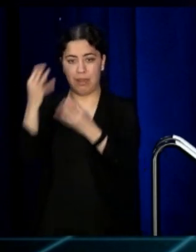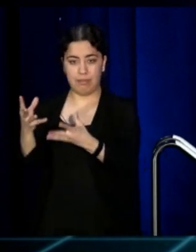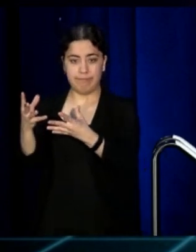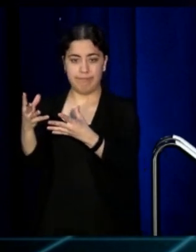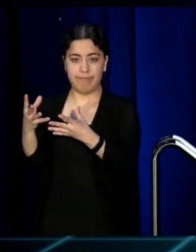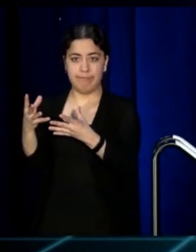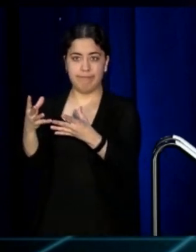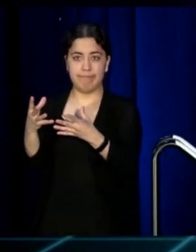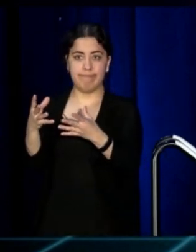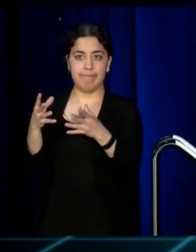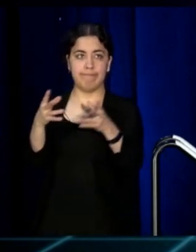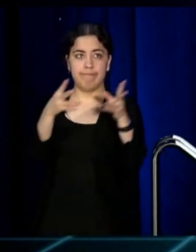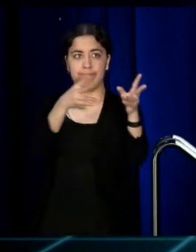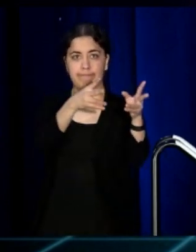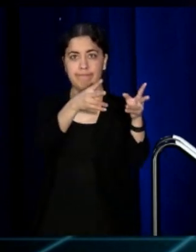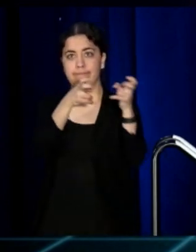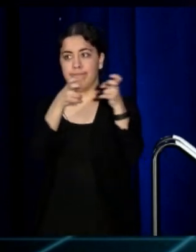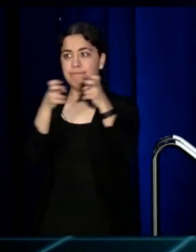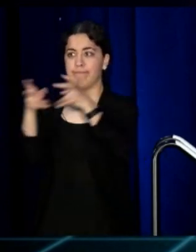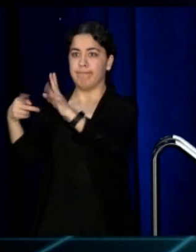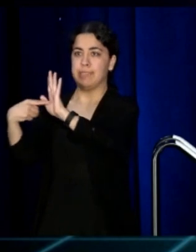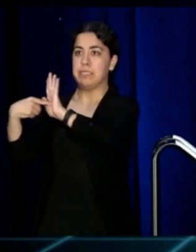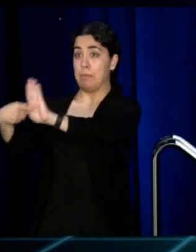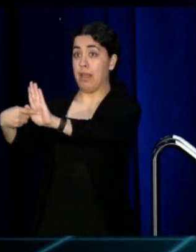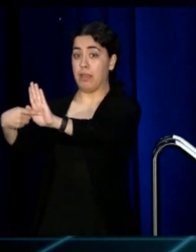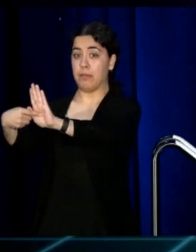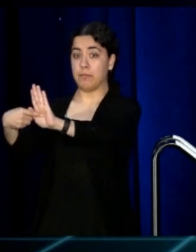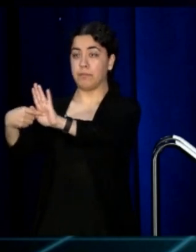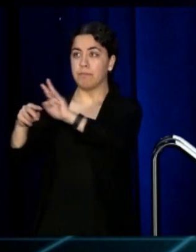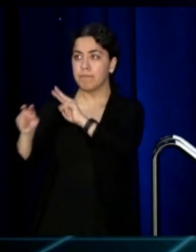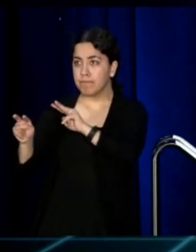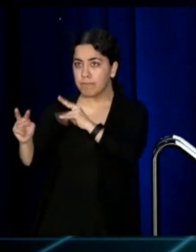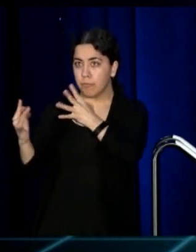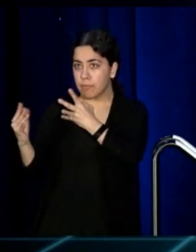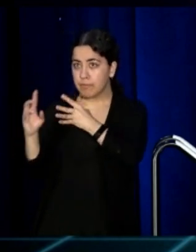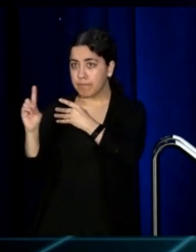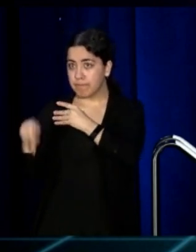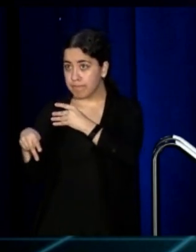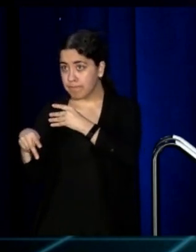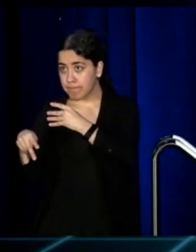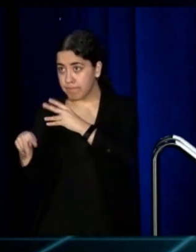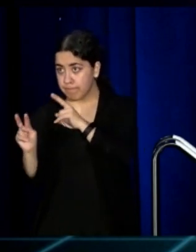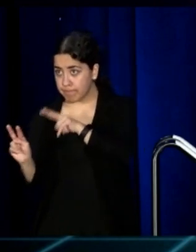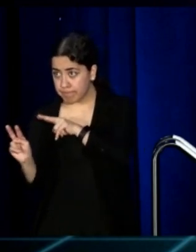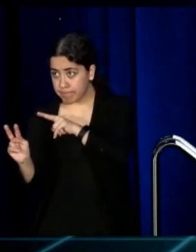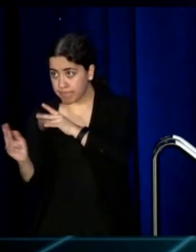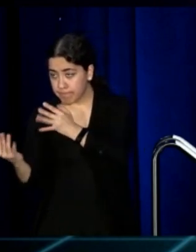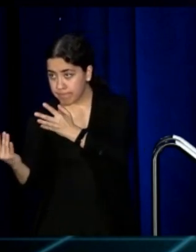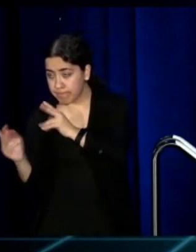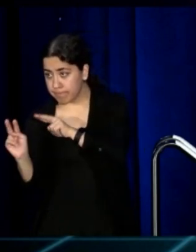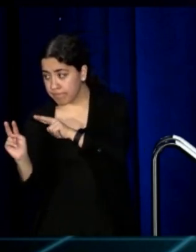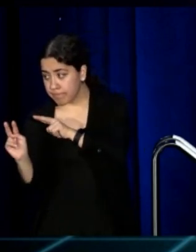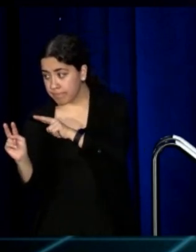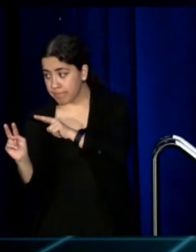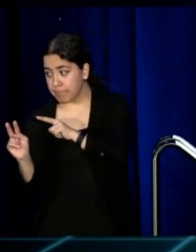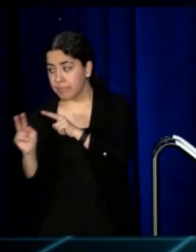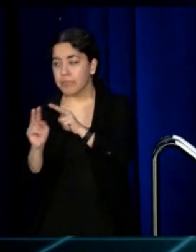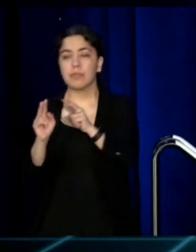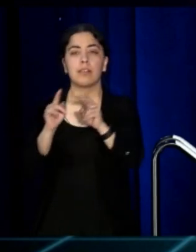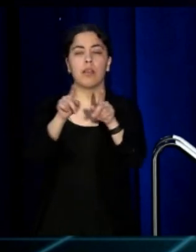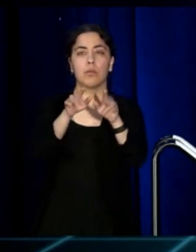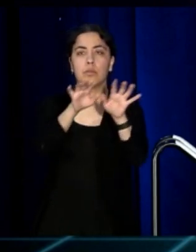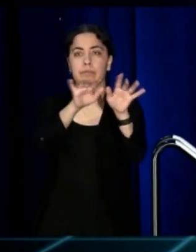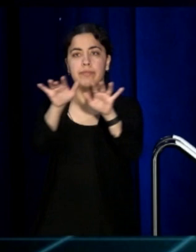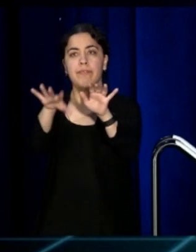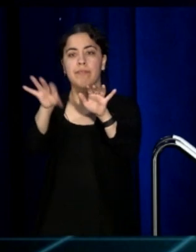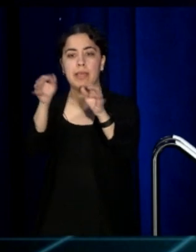it. We're going to await the DB, and this is going to find many. This is just Prisma's way to